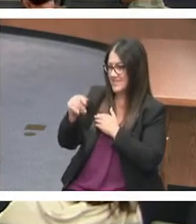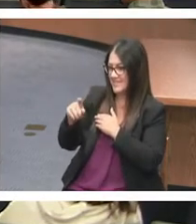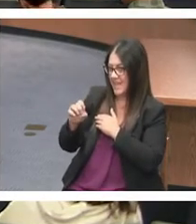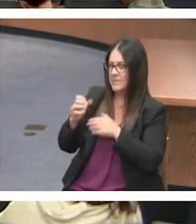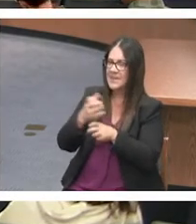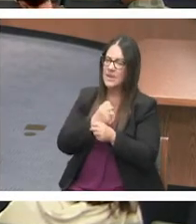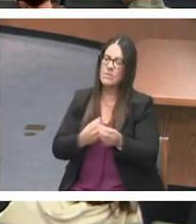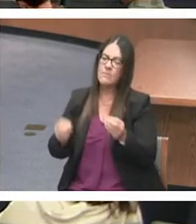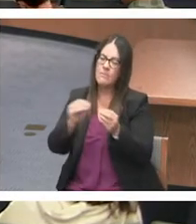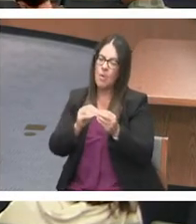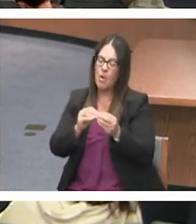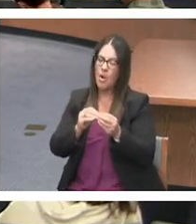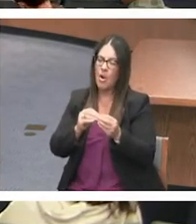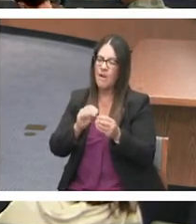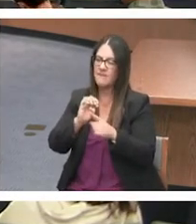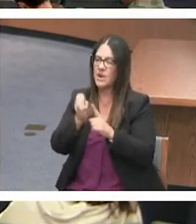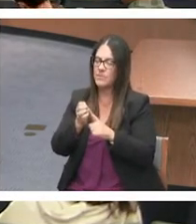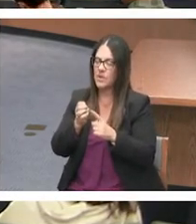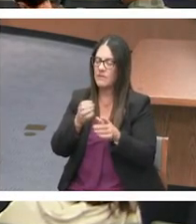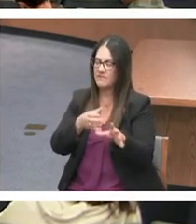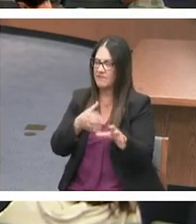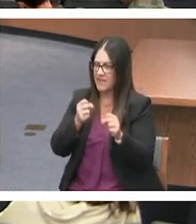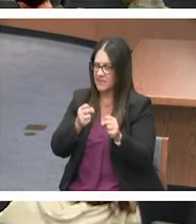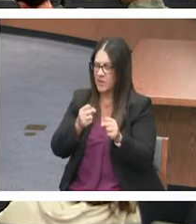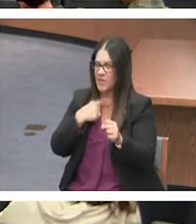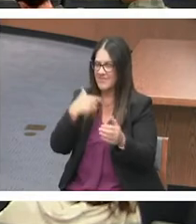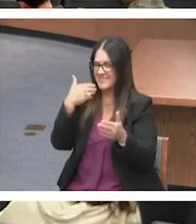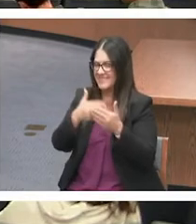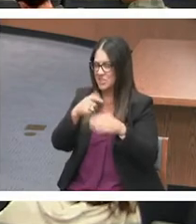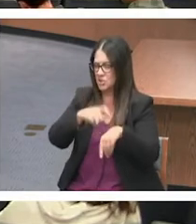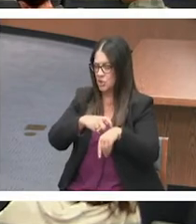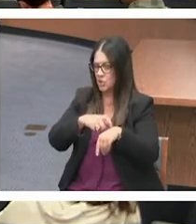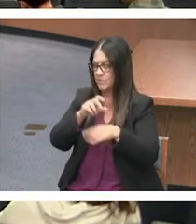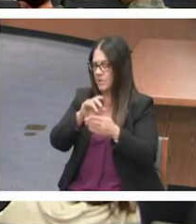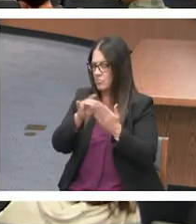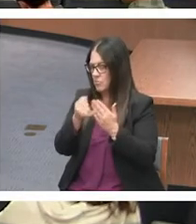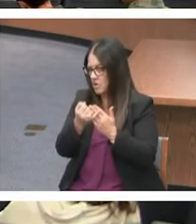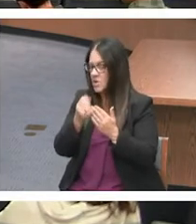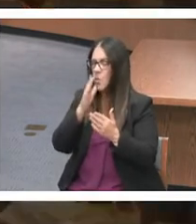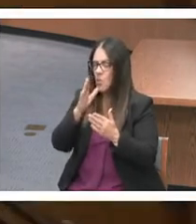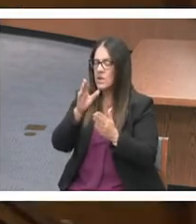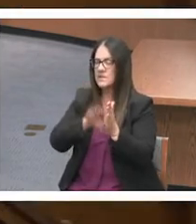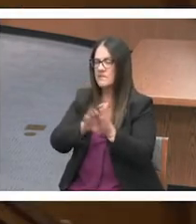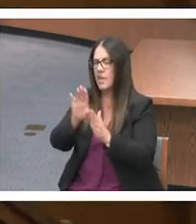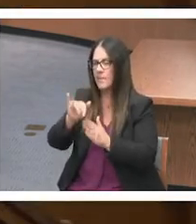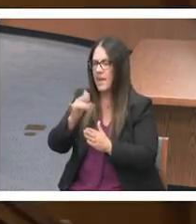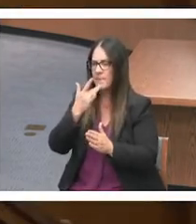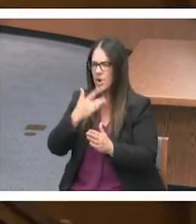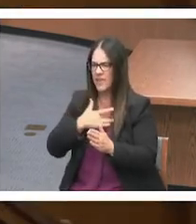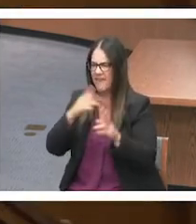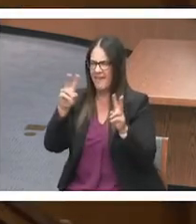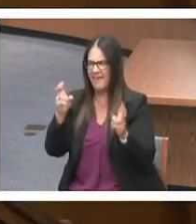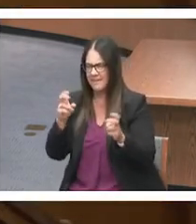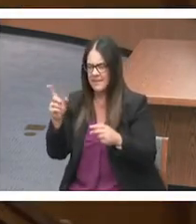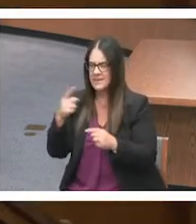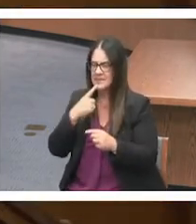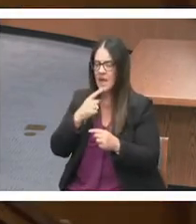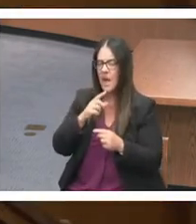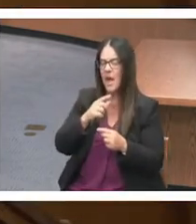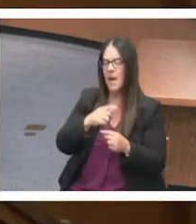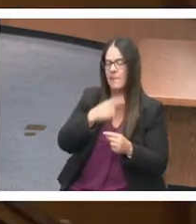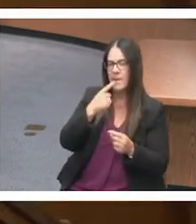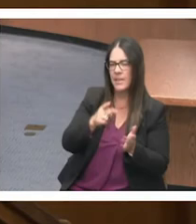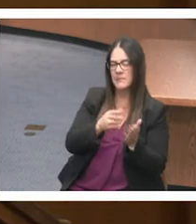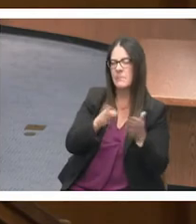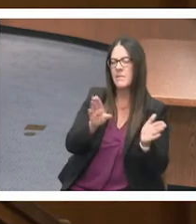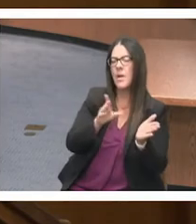beneficial stuff done more quickly, we have a near-term product that will be developed by Earth Day, and it'll be a public product or public white paper to